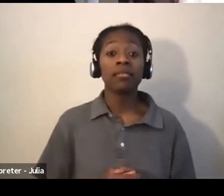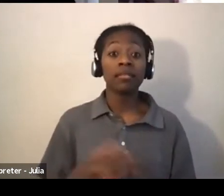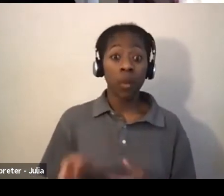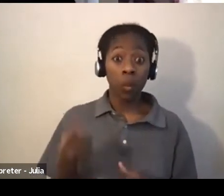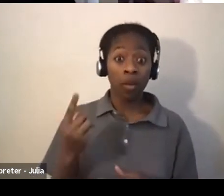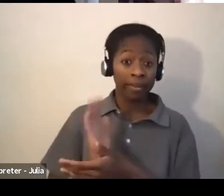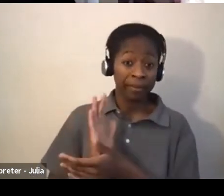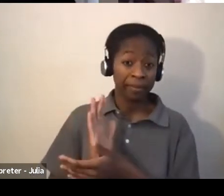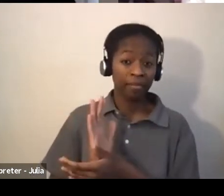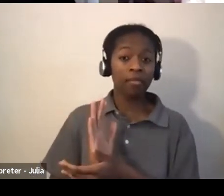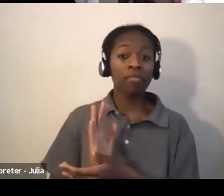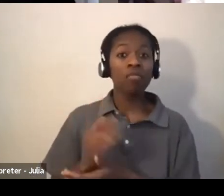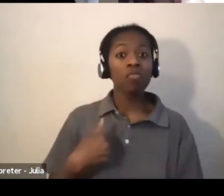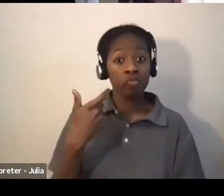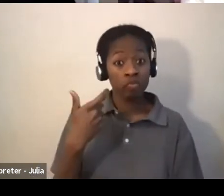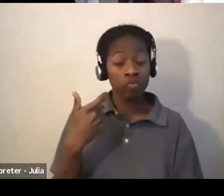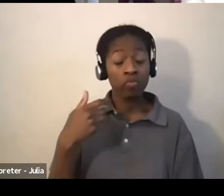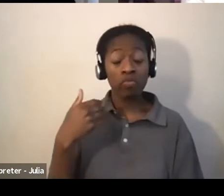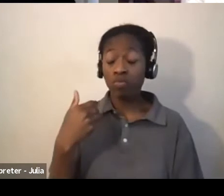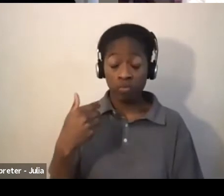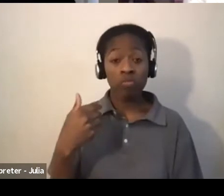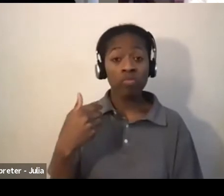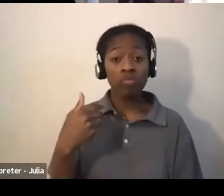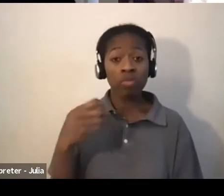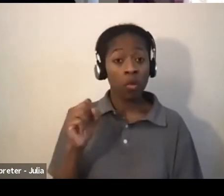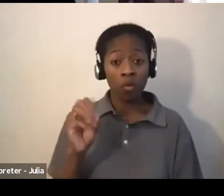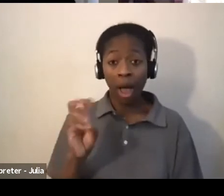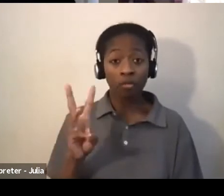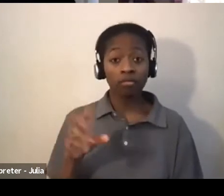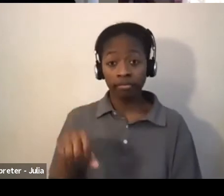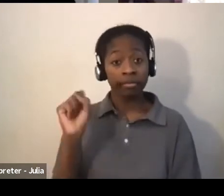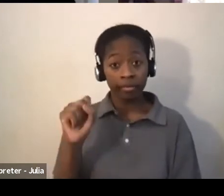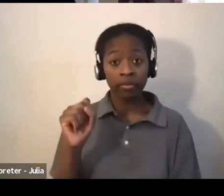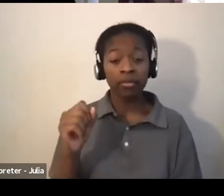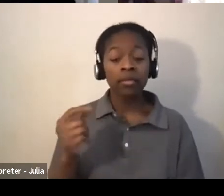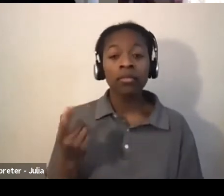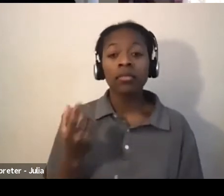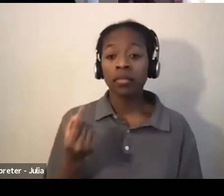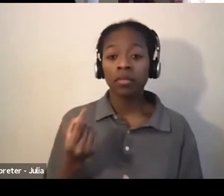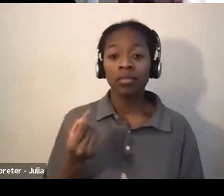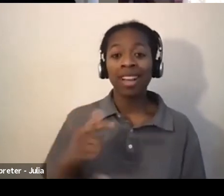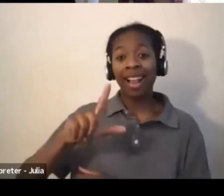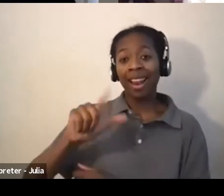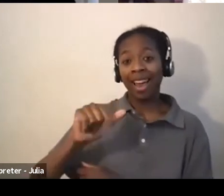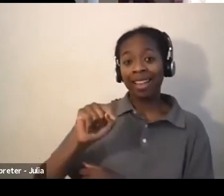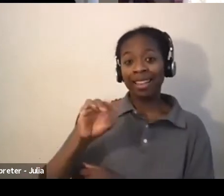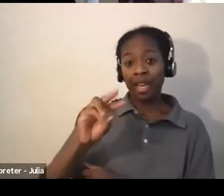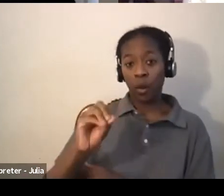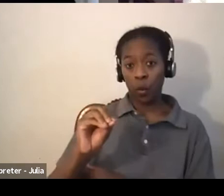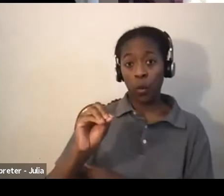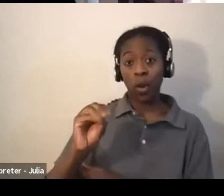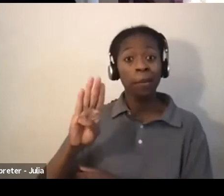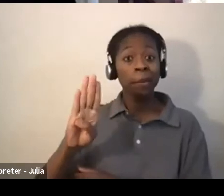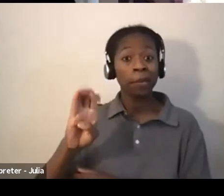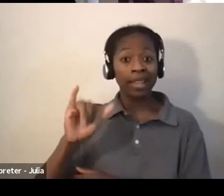that hit a home run, and I think Tyler can say this too. It was called Latinos Beyond Real, and